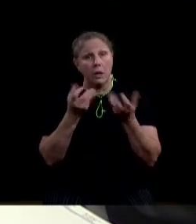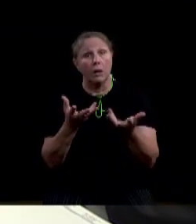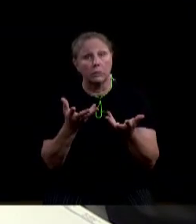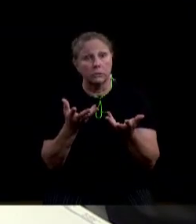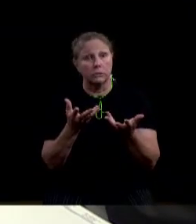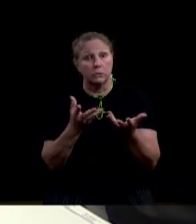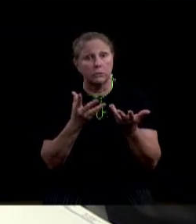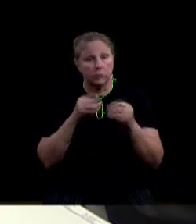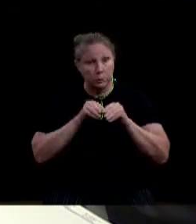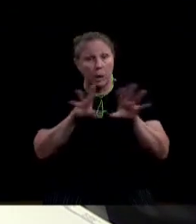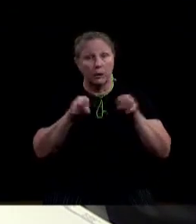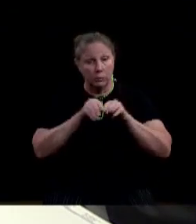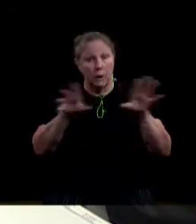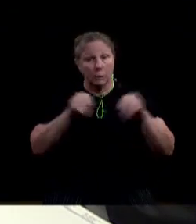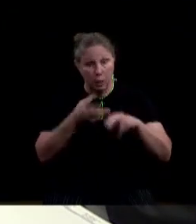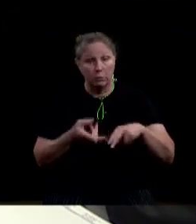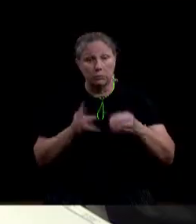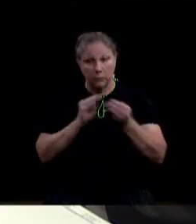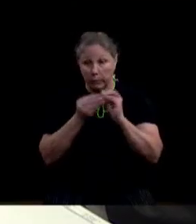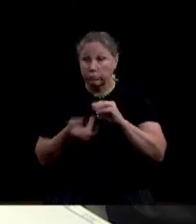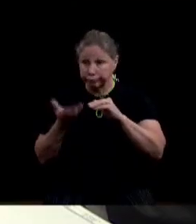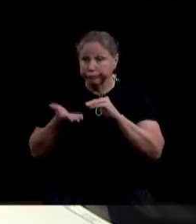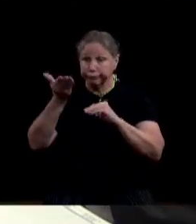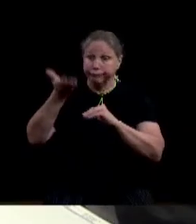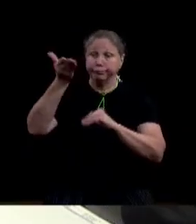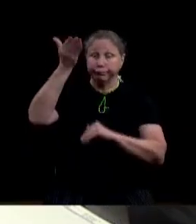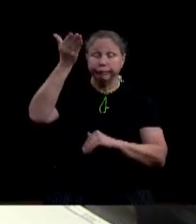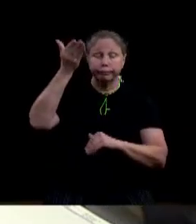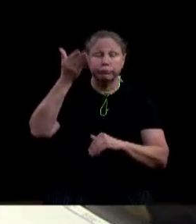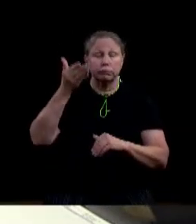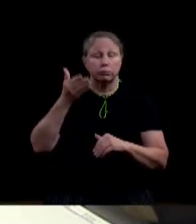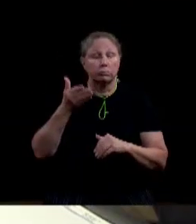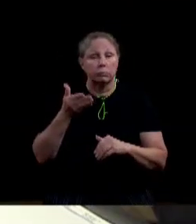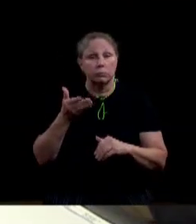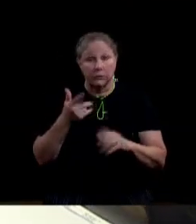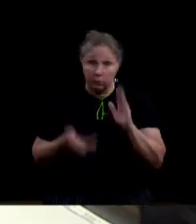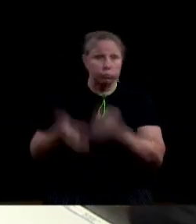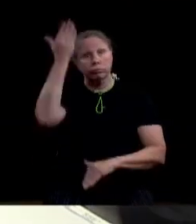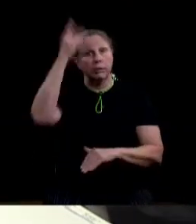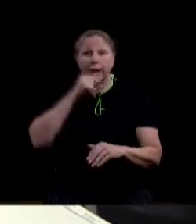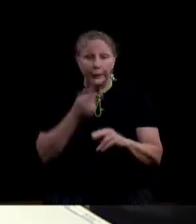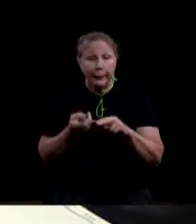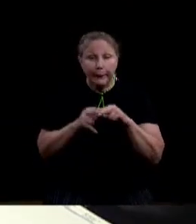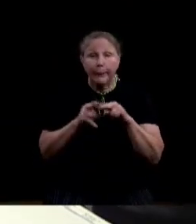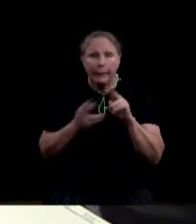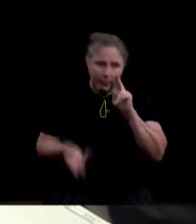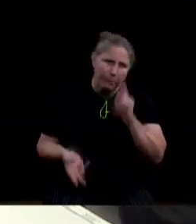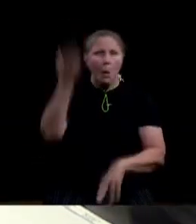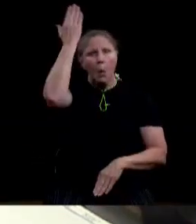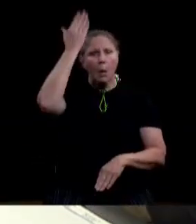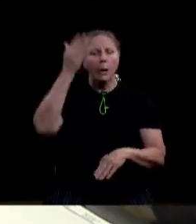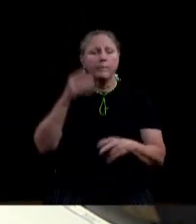And if masking is going to have some benefit, then